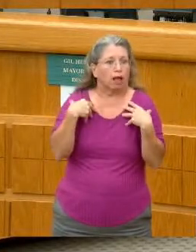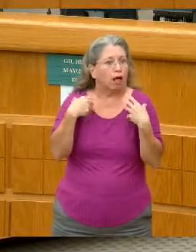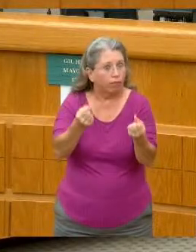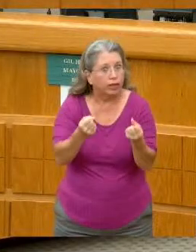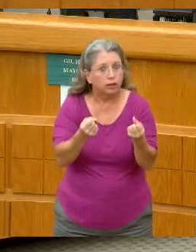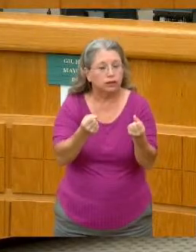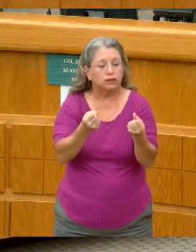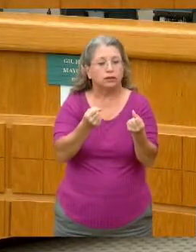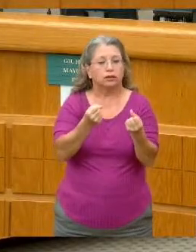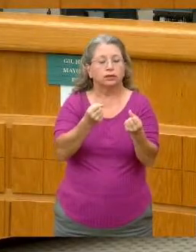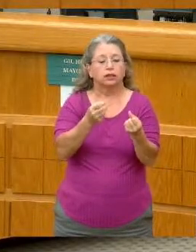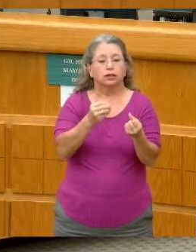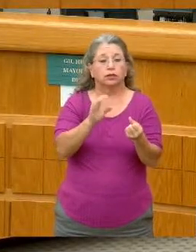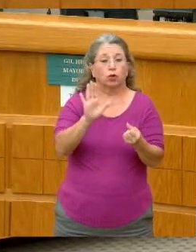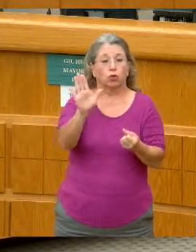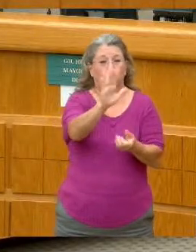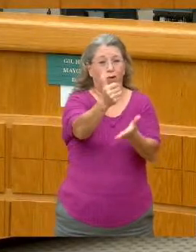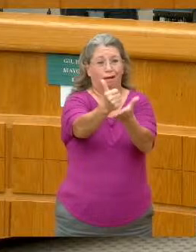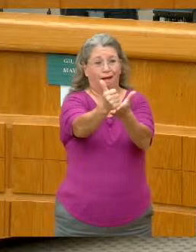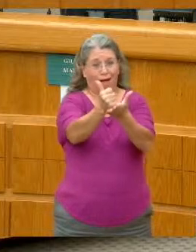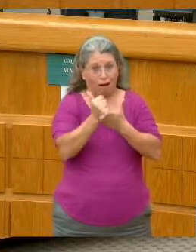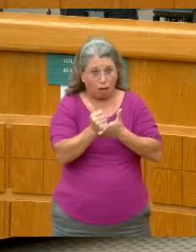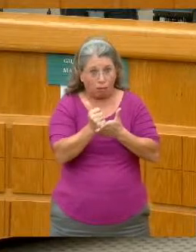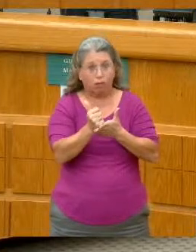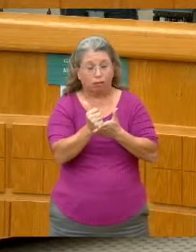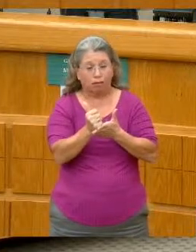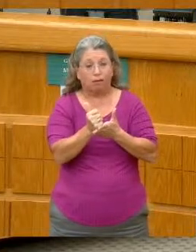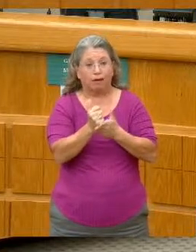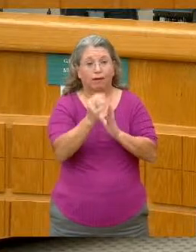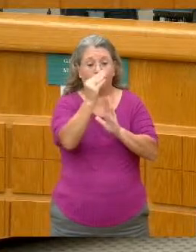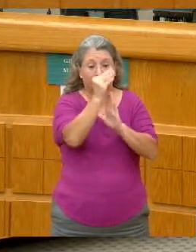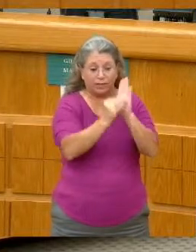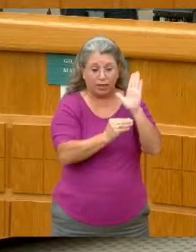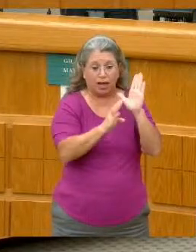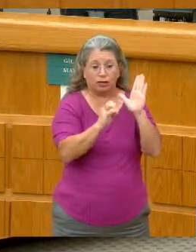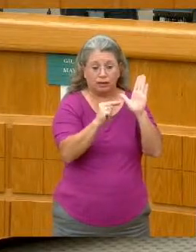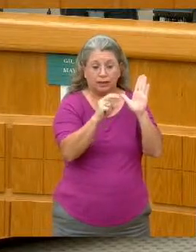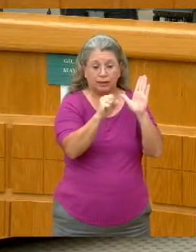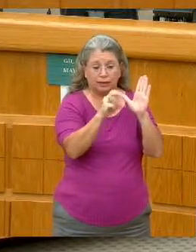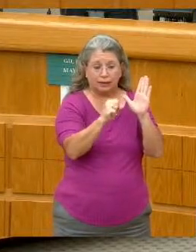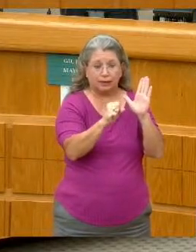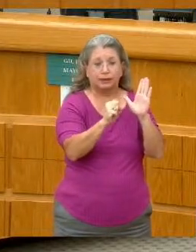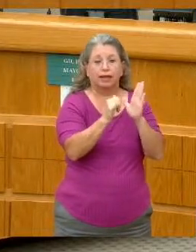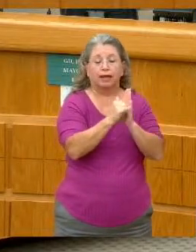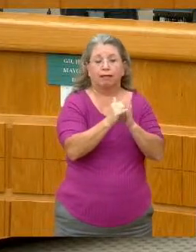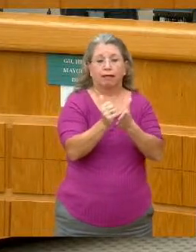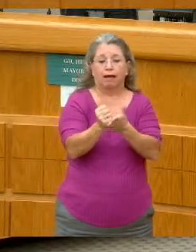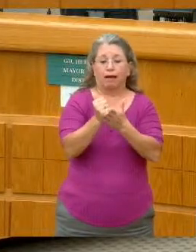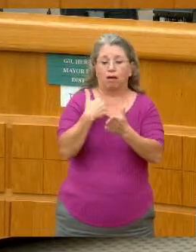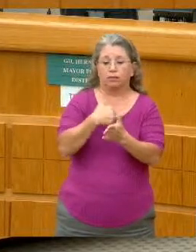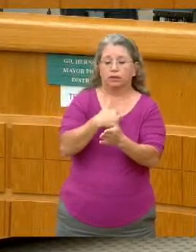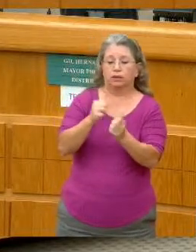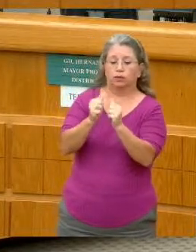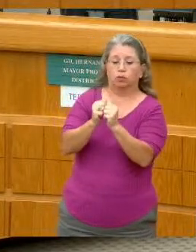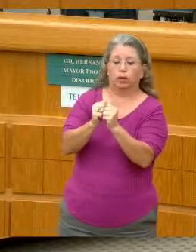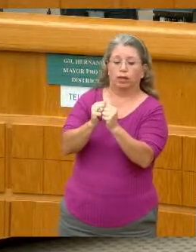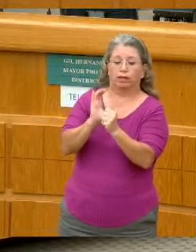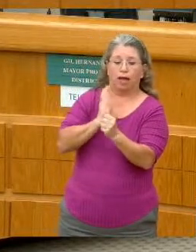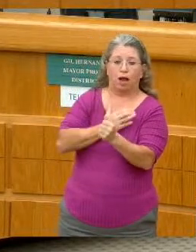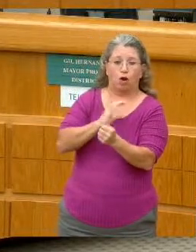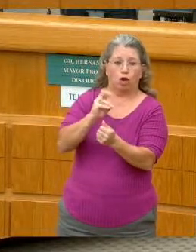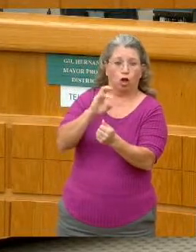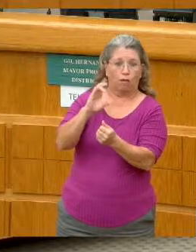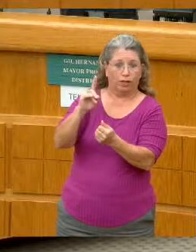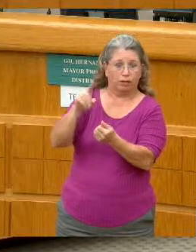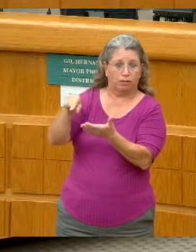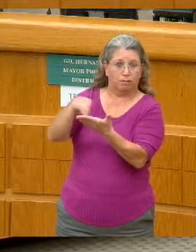help, both in the census, that will help us not only in the COVID reimbursements and allocations, but in others throughout the next